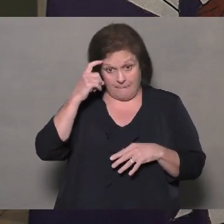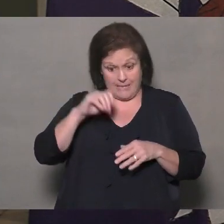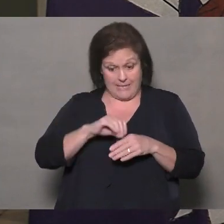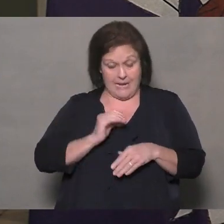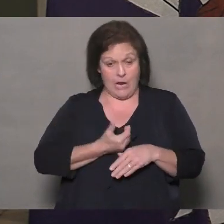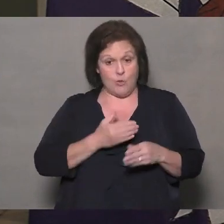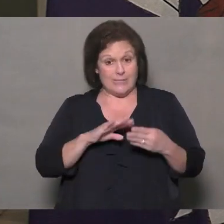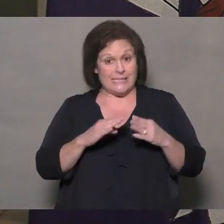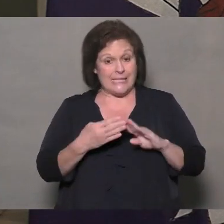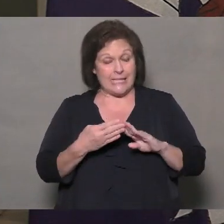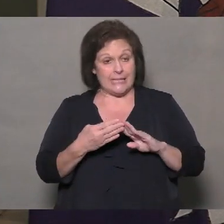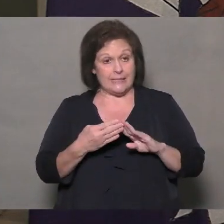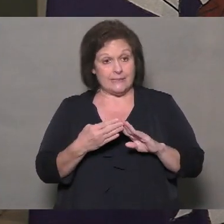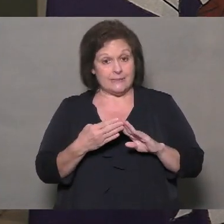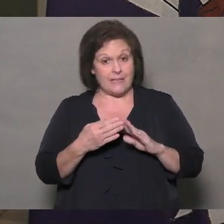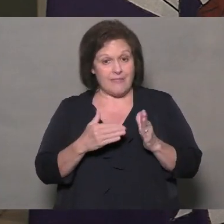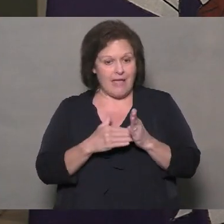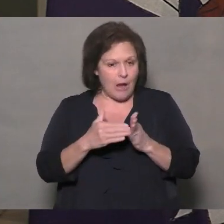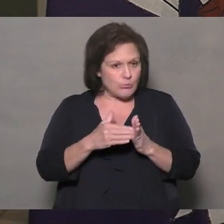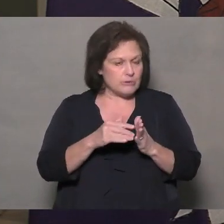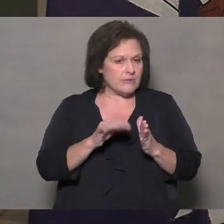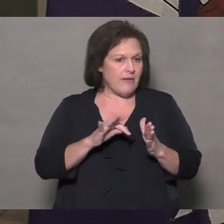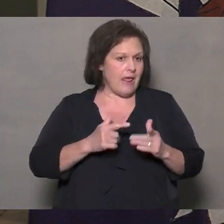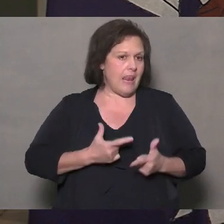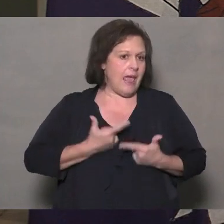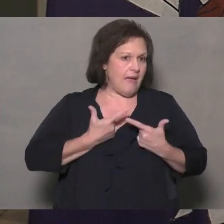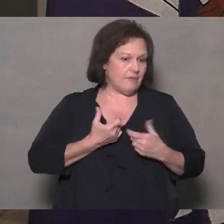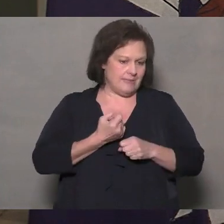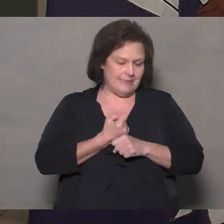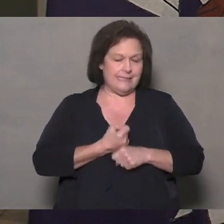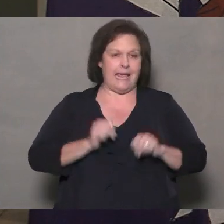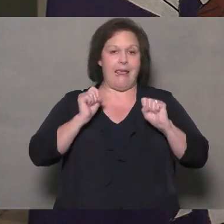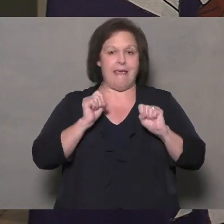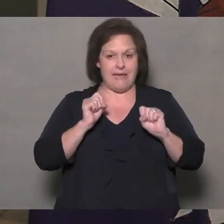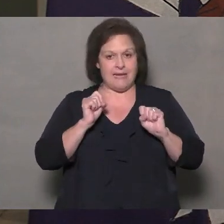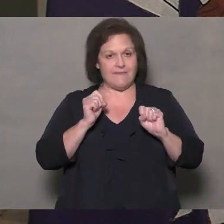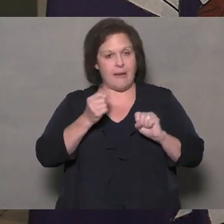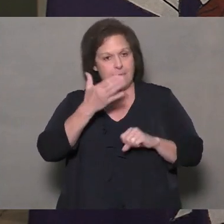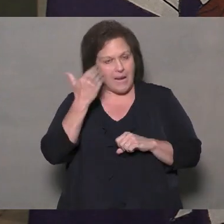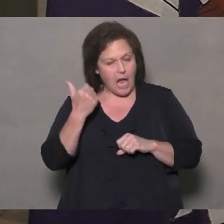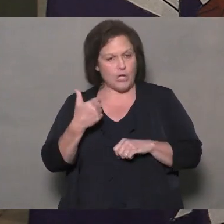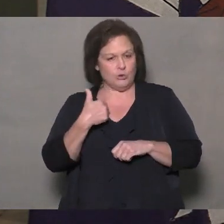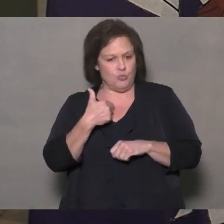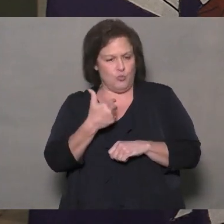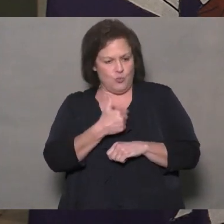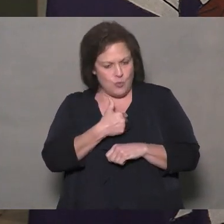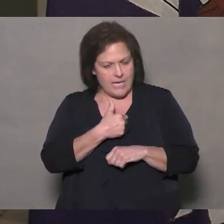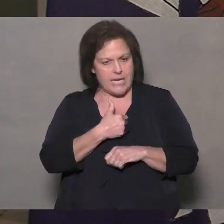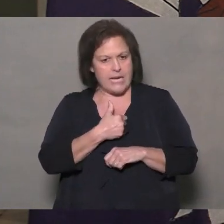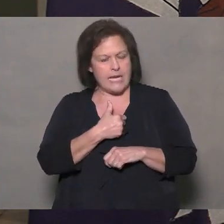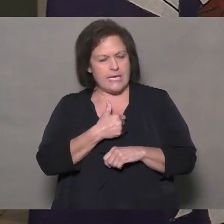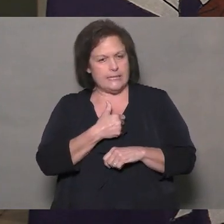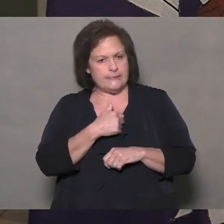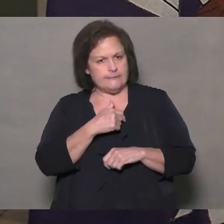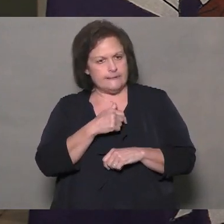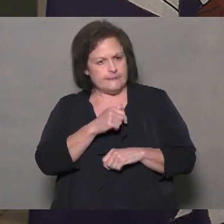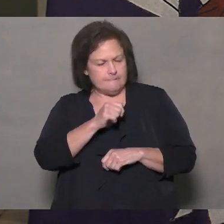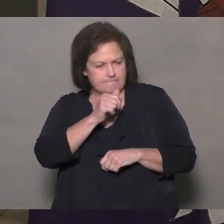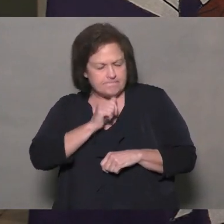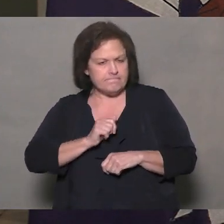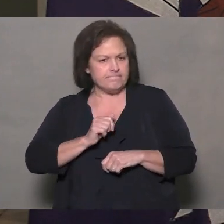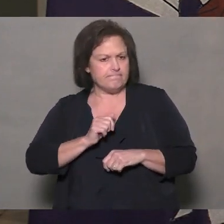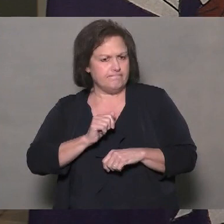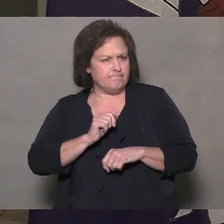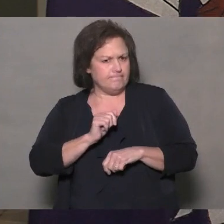city. Thousands of lives were saved because we shared the sacrifice.